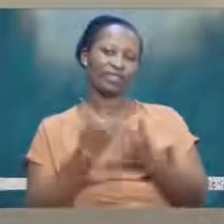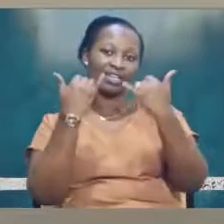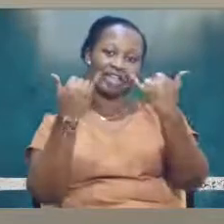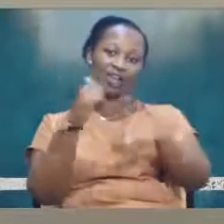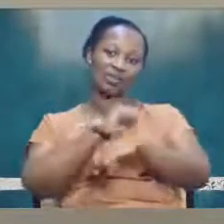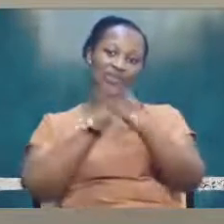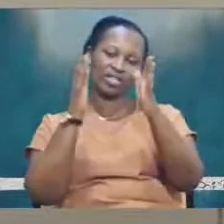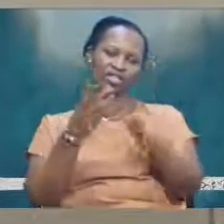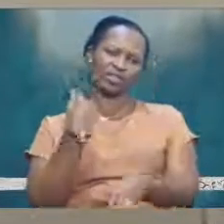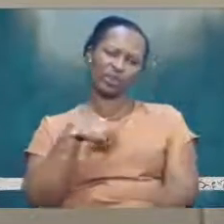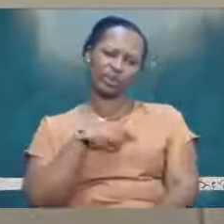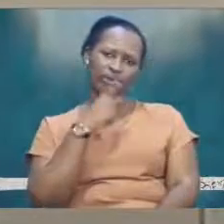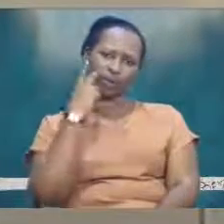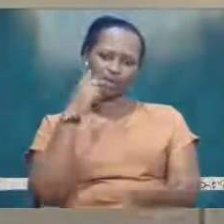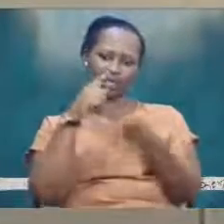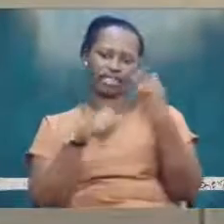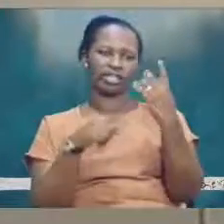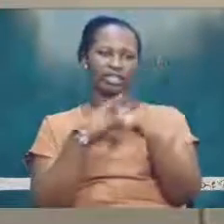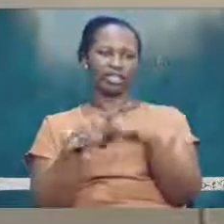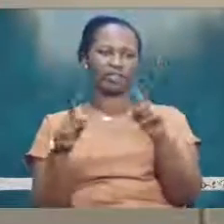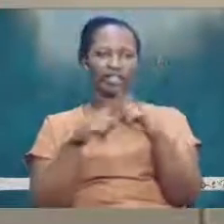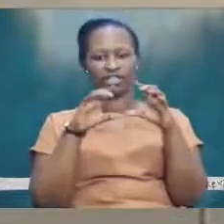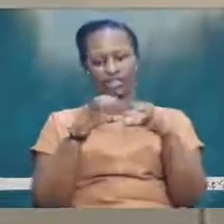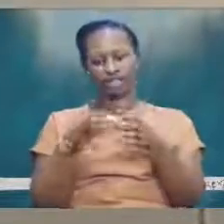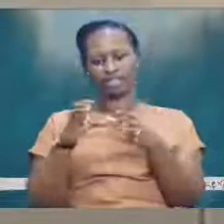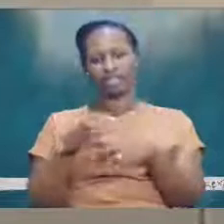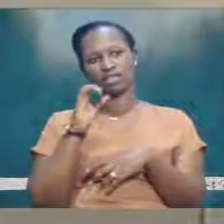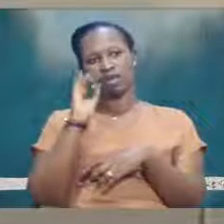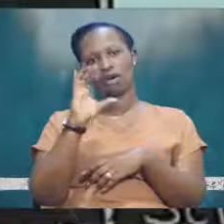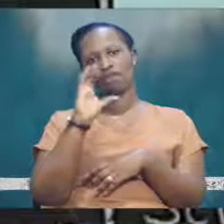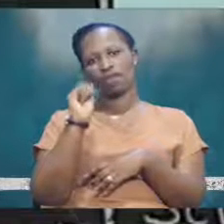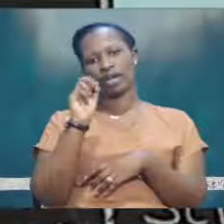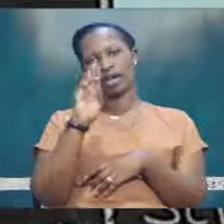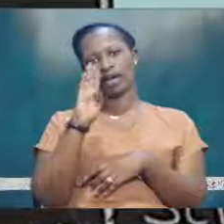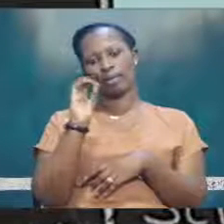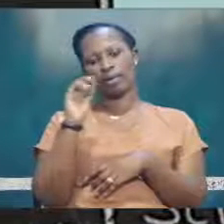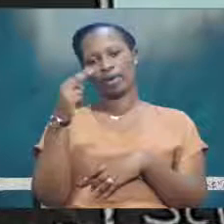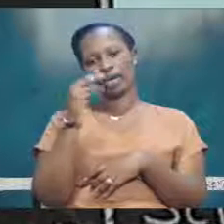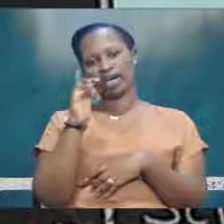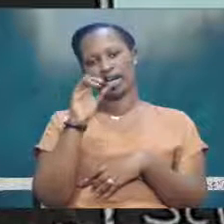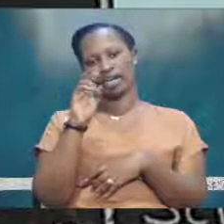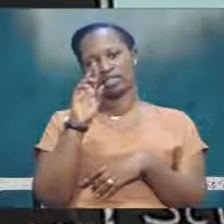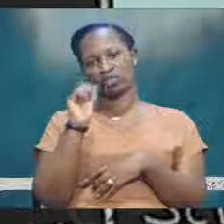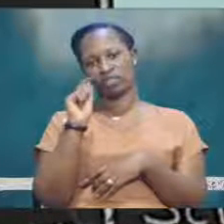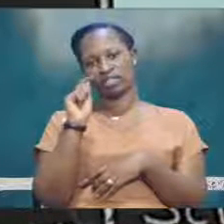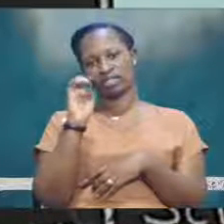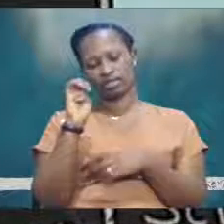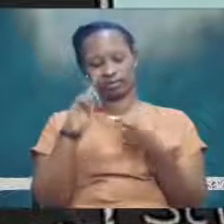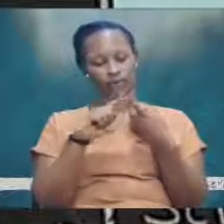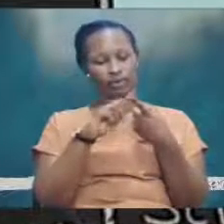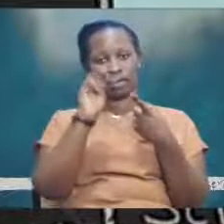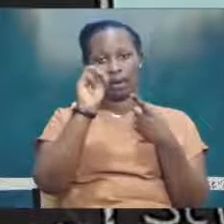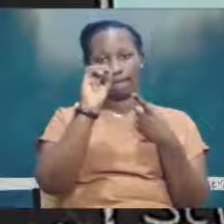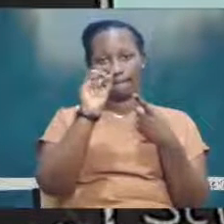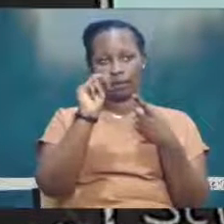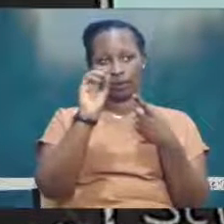Students, we have seen 3 different classes of carbohydrates. Monosaccharides, we